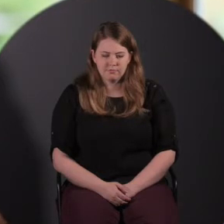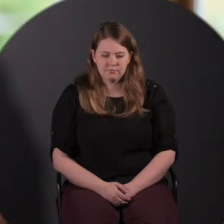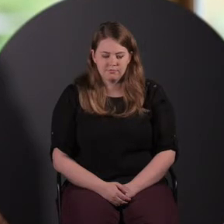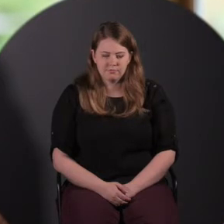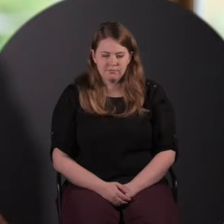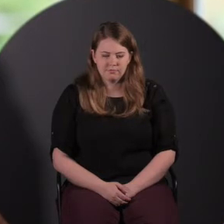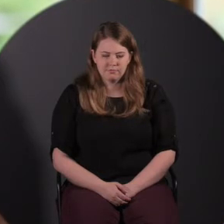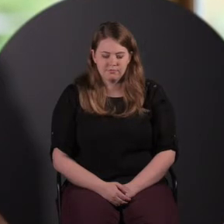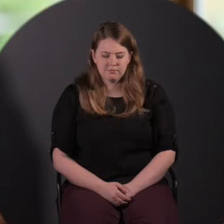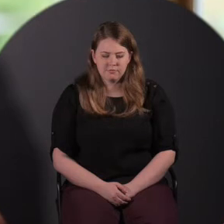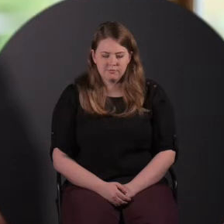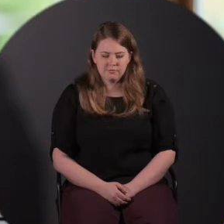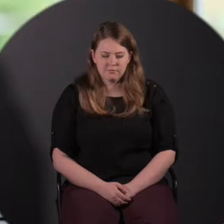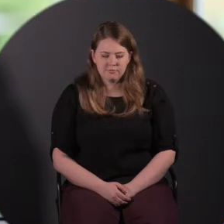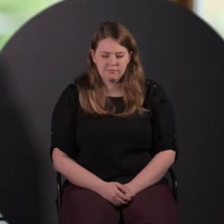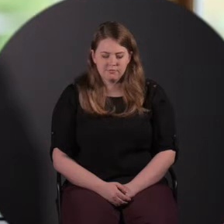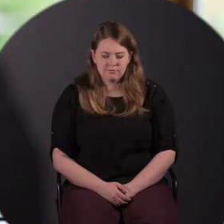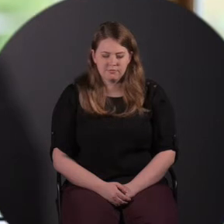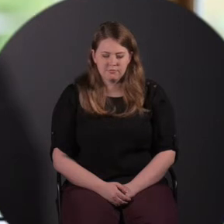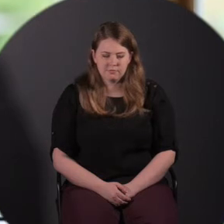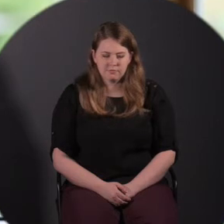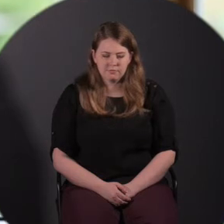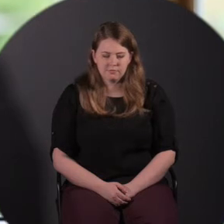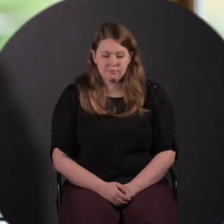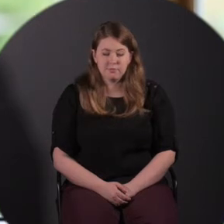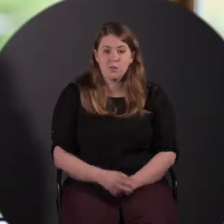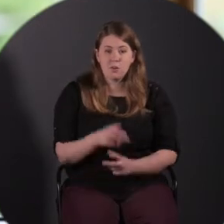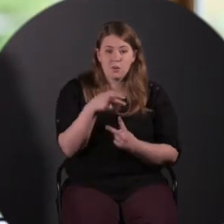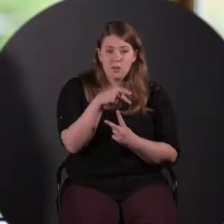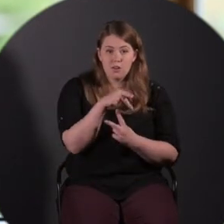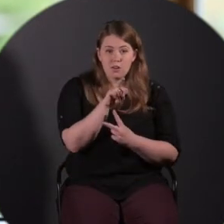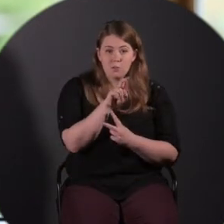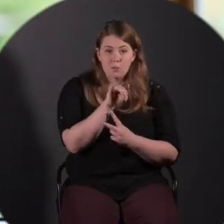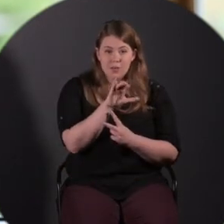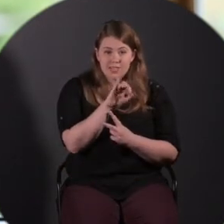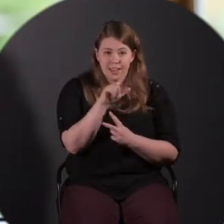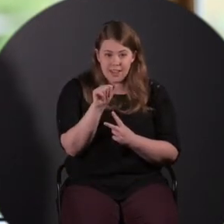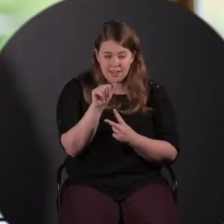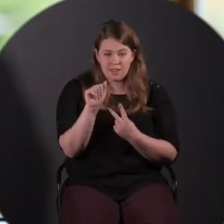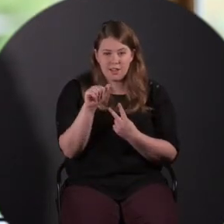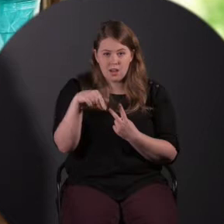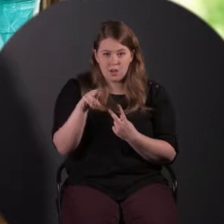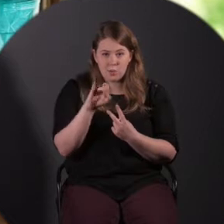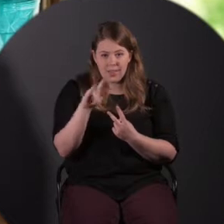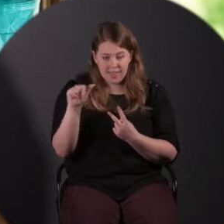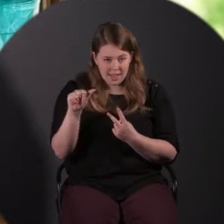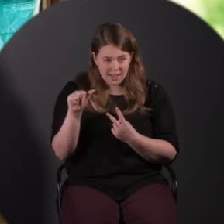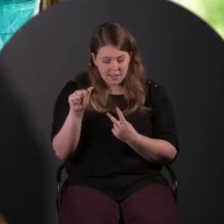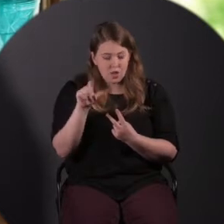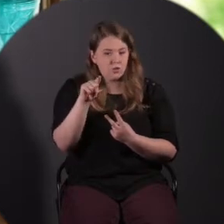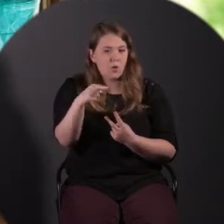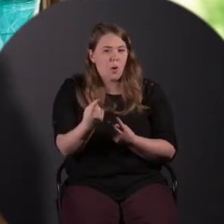accompanied by Priscilla and Aquila." Now listen, Priscilla and Aquila are only mentioned a couple of times in Scripture, just a